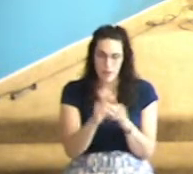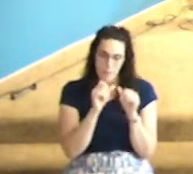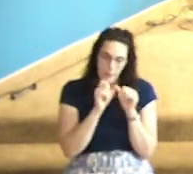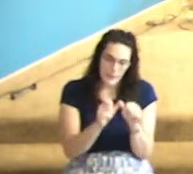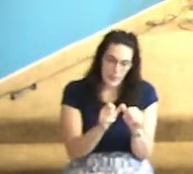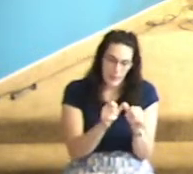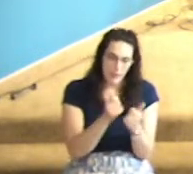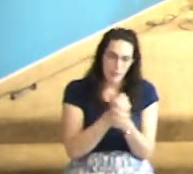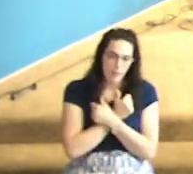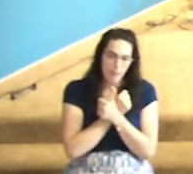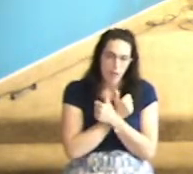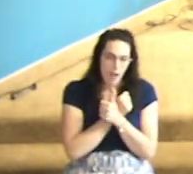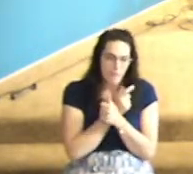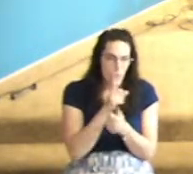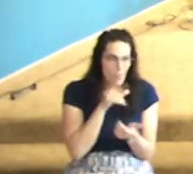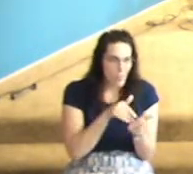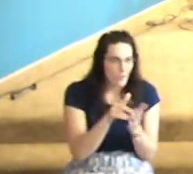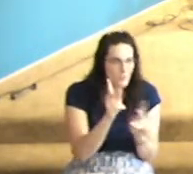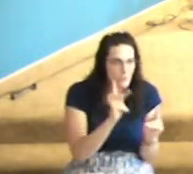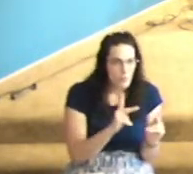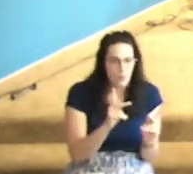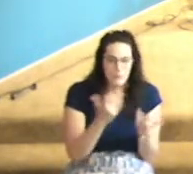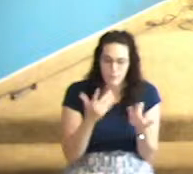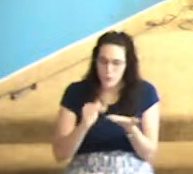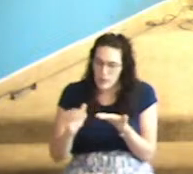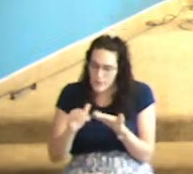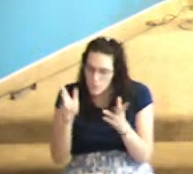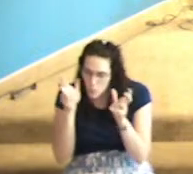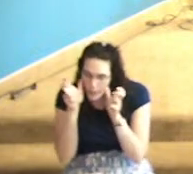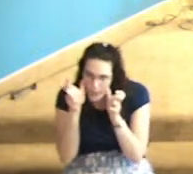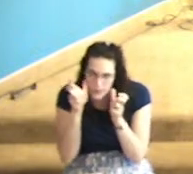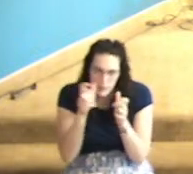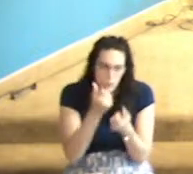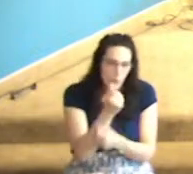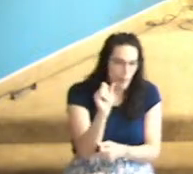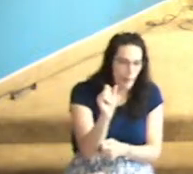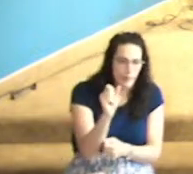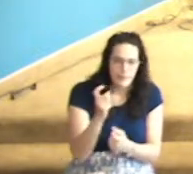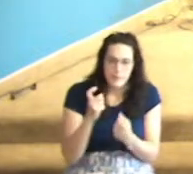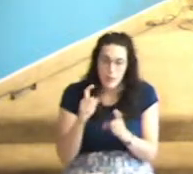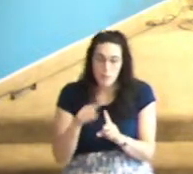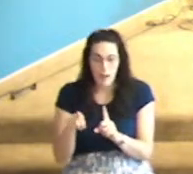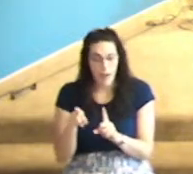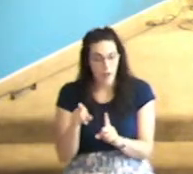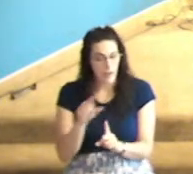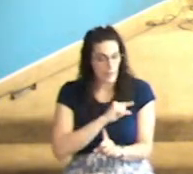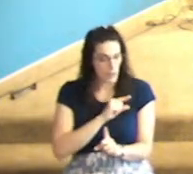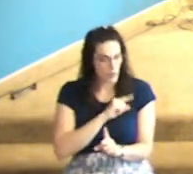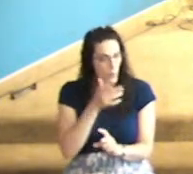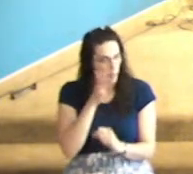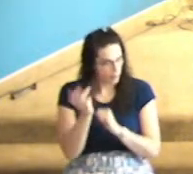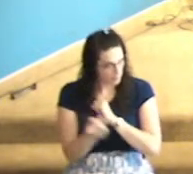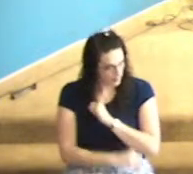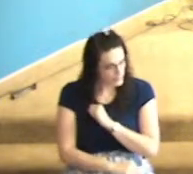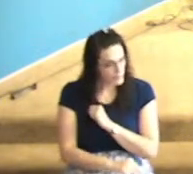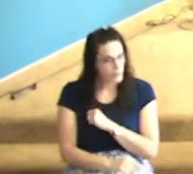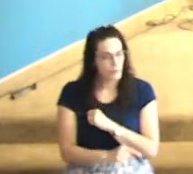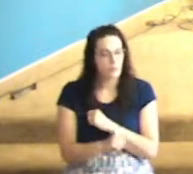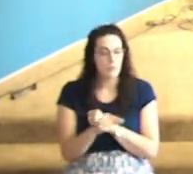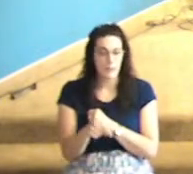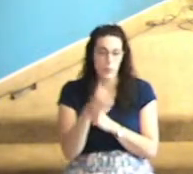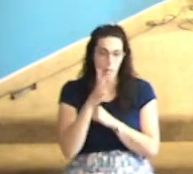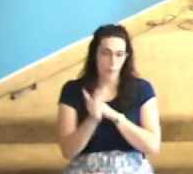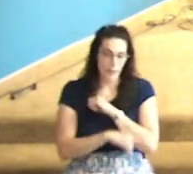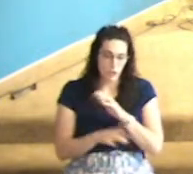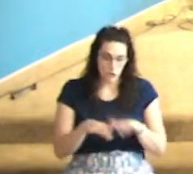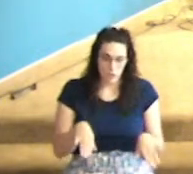maintaining love to thousands and forgiving wickedness, rebellion, and sin. Yet he does not leave the guilty unpunished. He punishes the